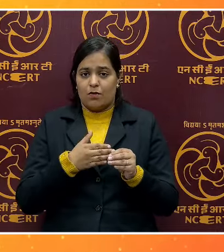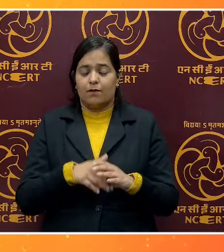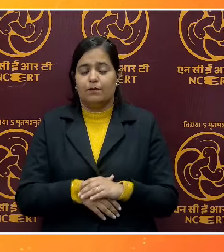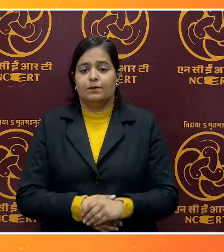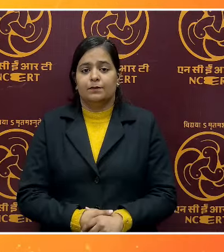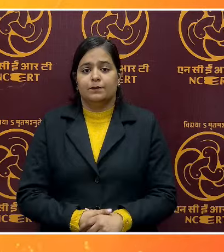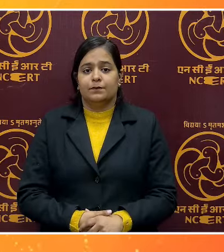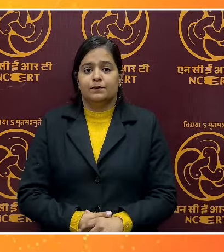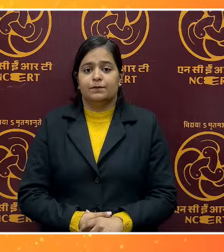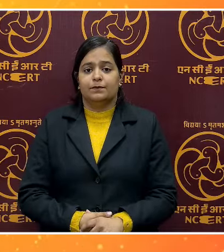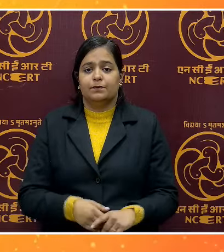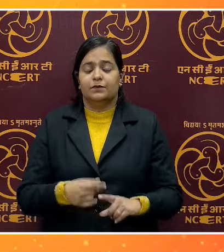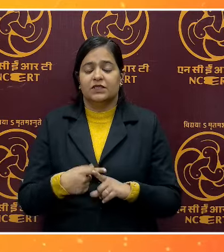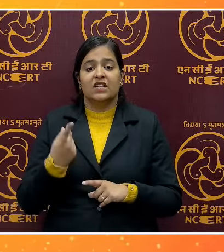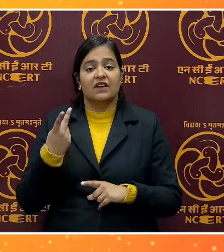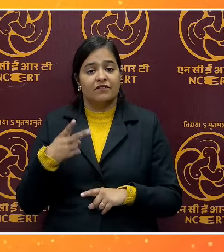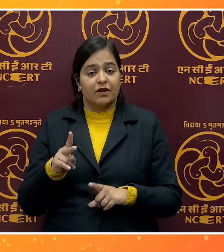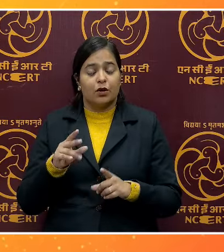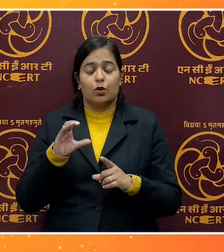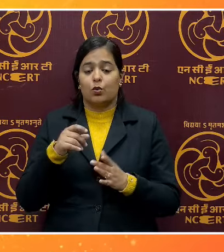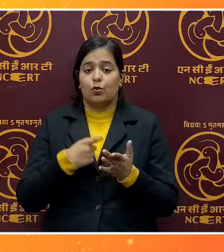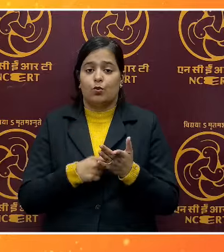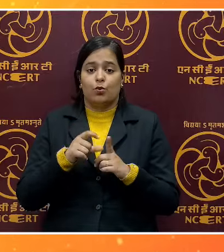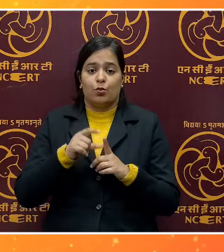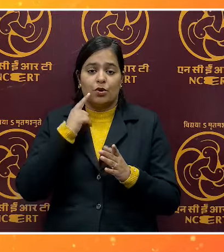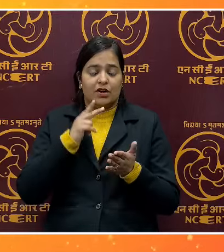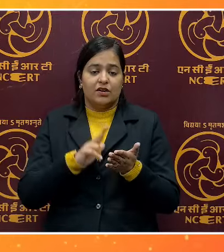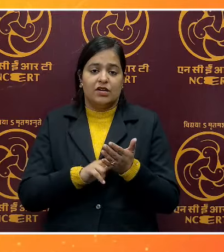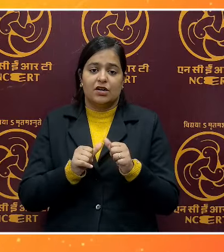correspond to different coordination numbers.